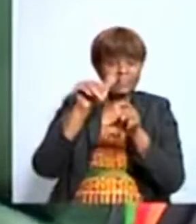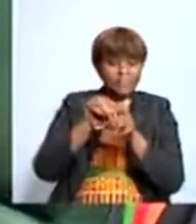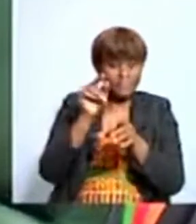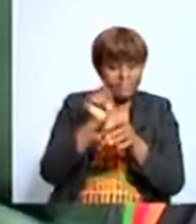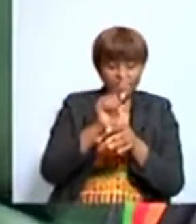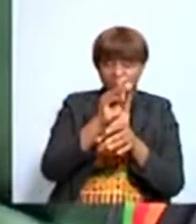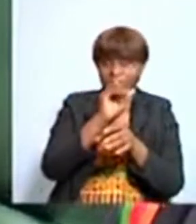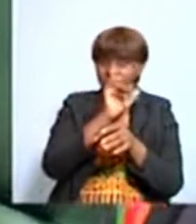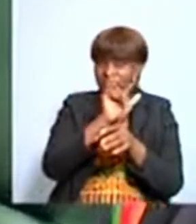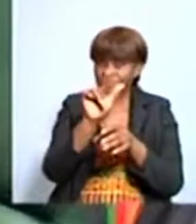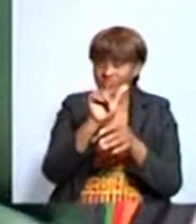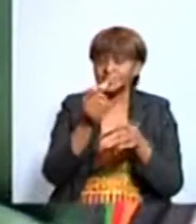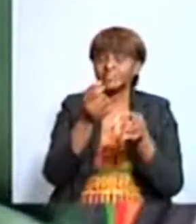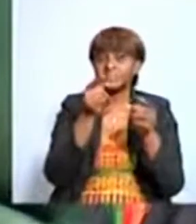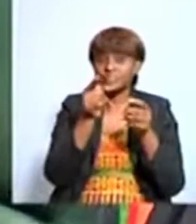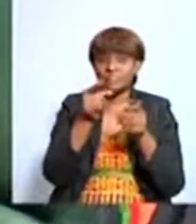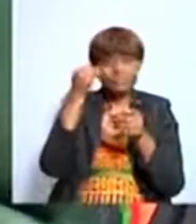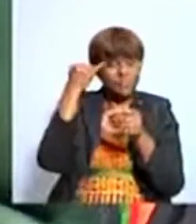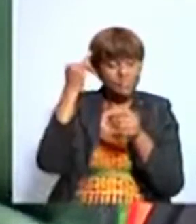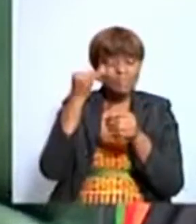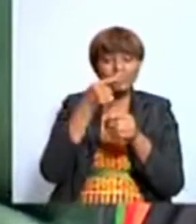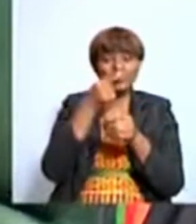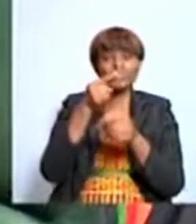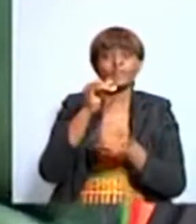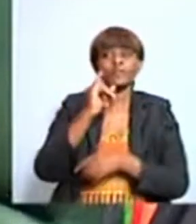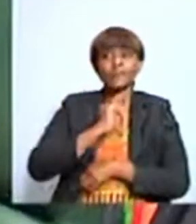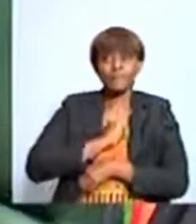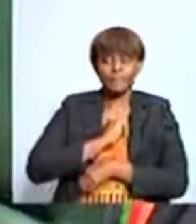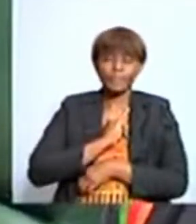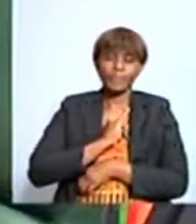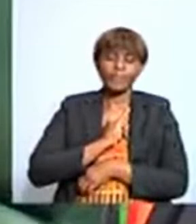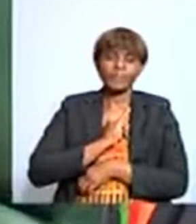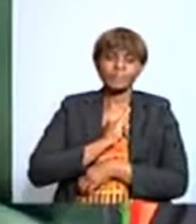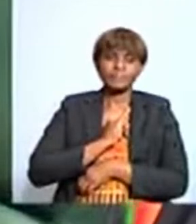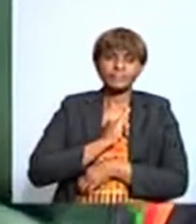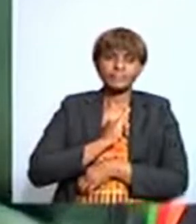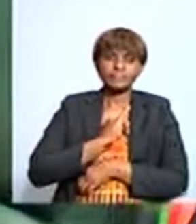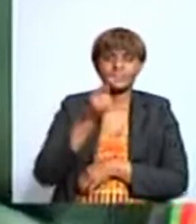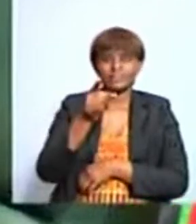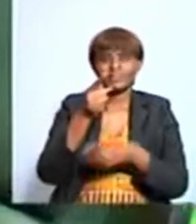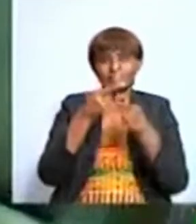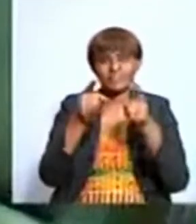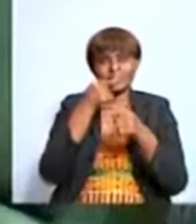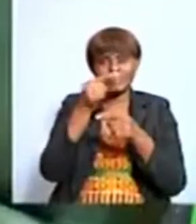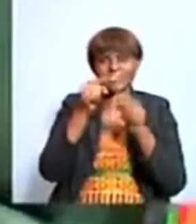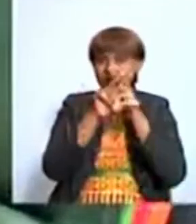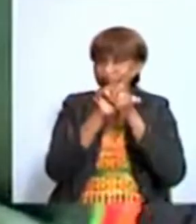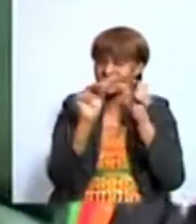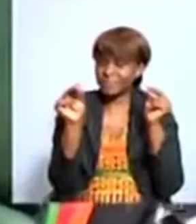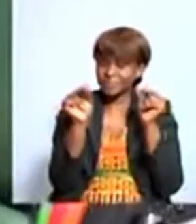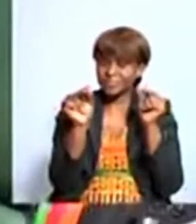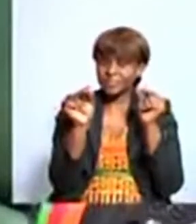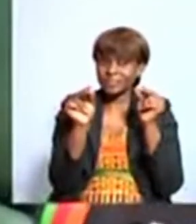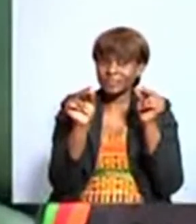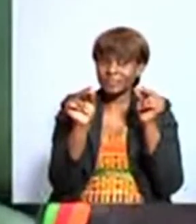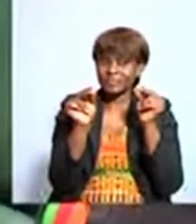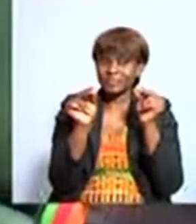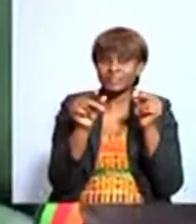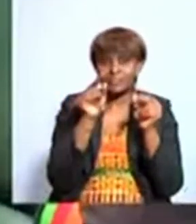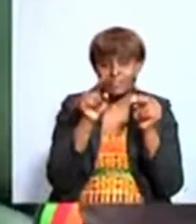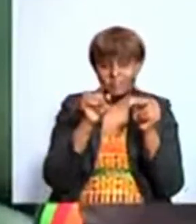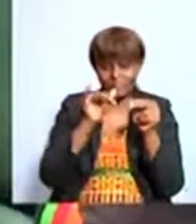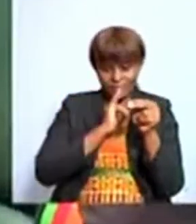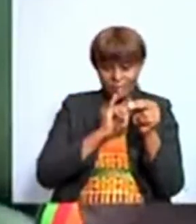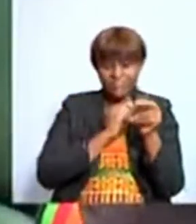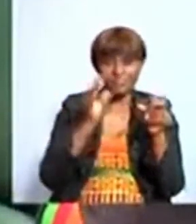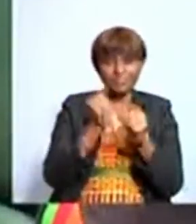of the bill. As many are of that opinion say aye. Of the contrary say no. The ayes